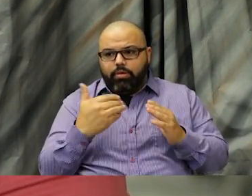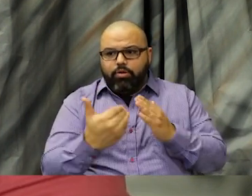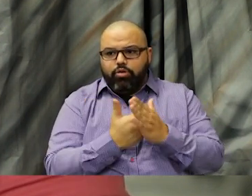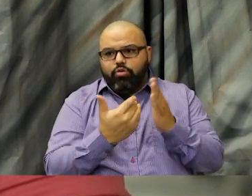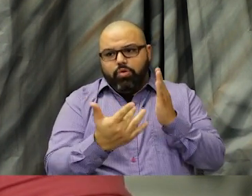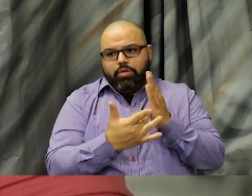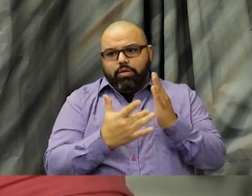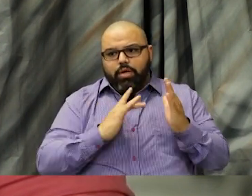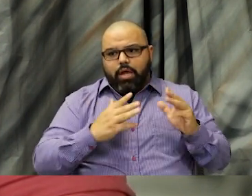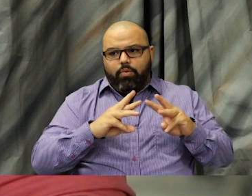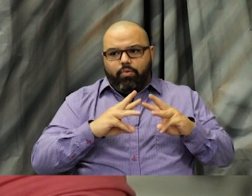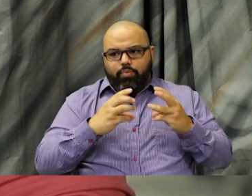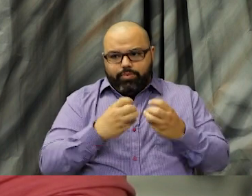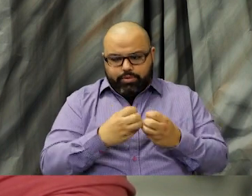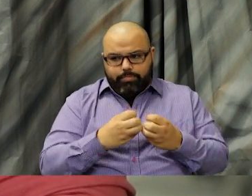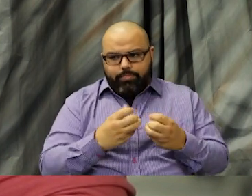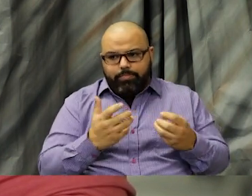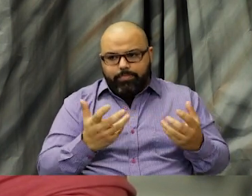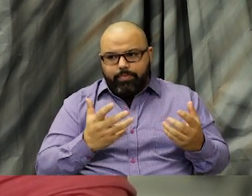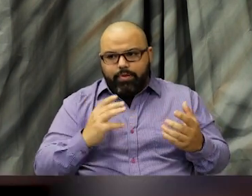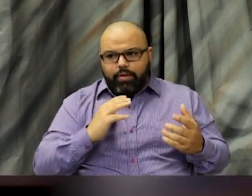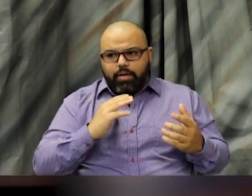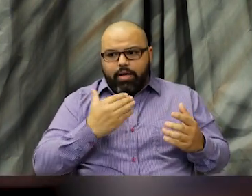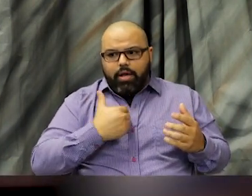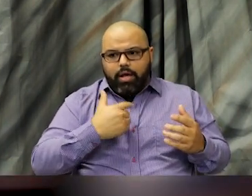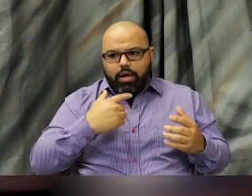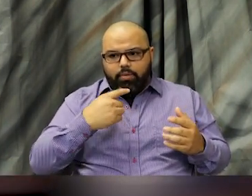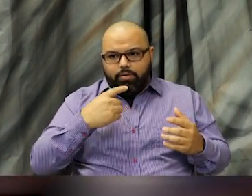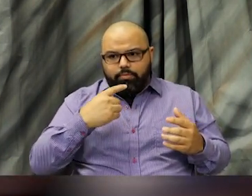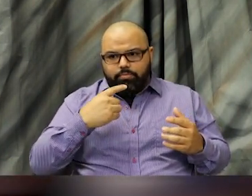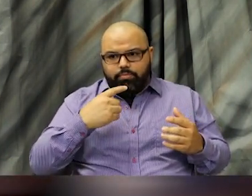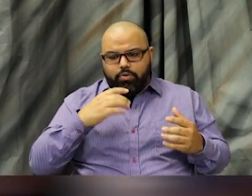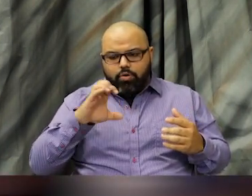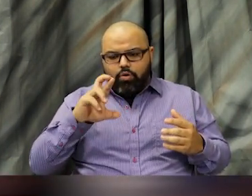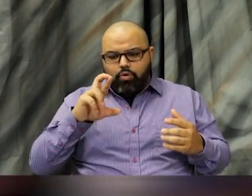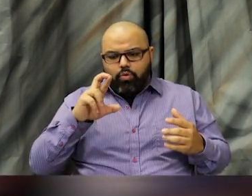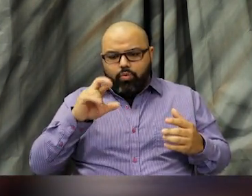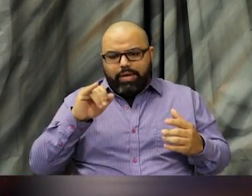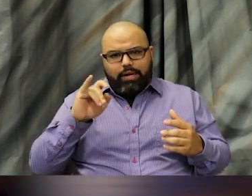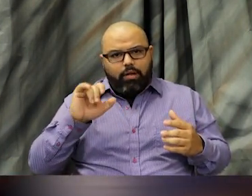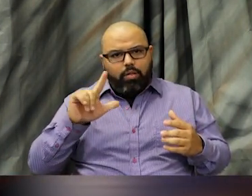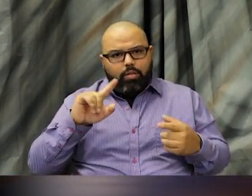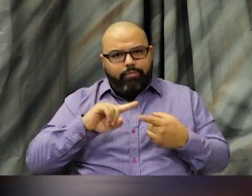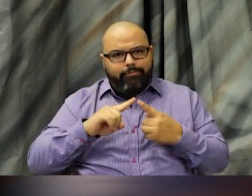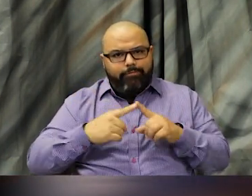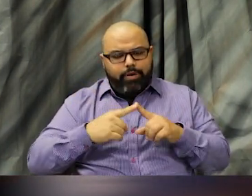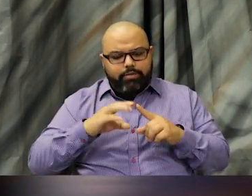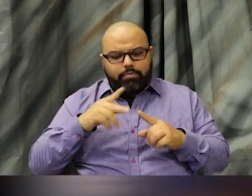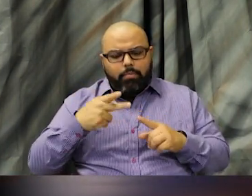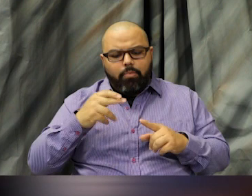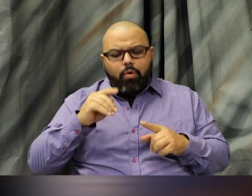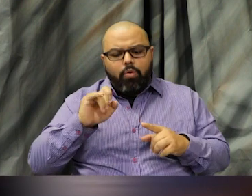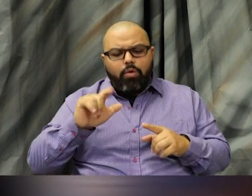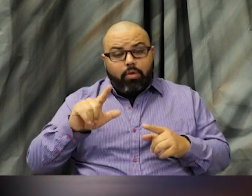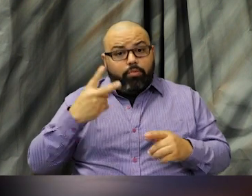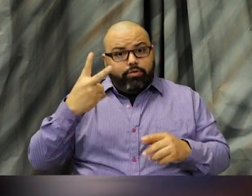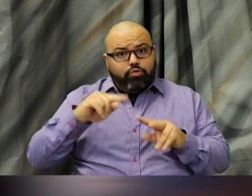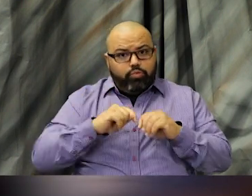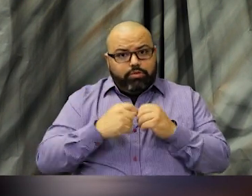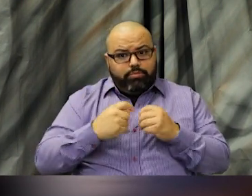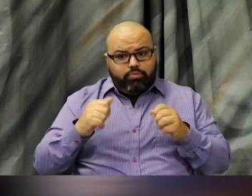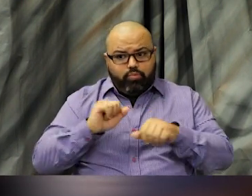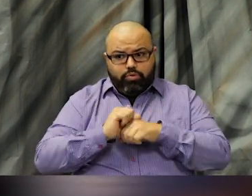New Tech as our workshops, is our Critical Friends protocol. This is where two teams get to collaborate